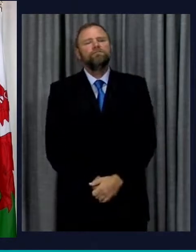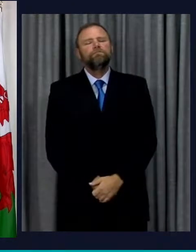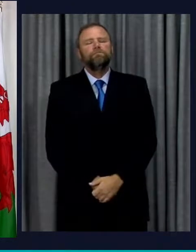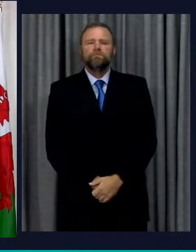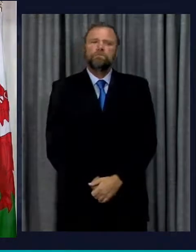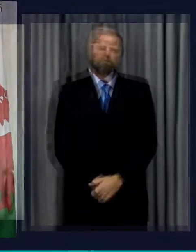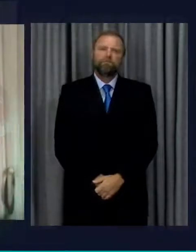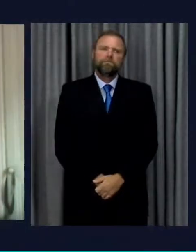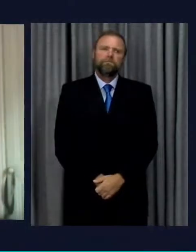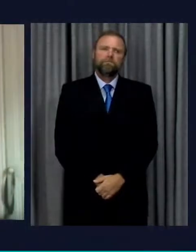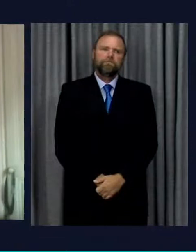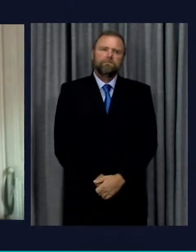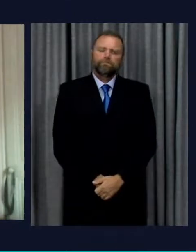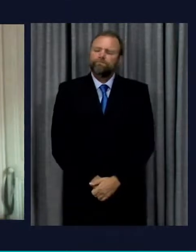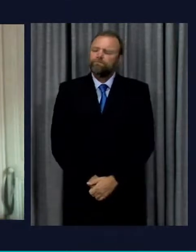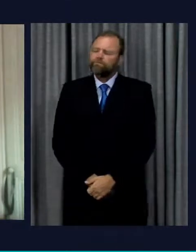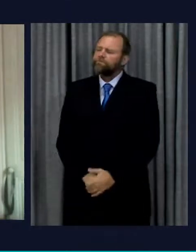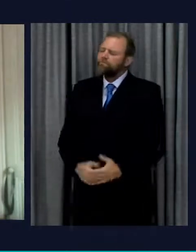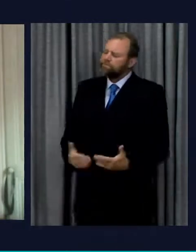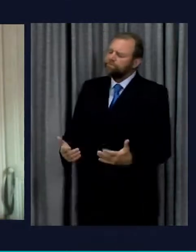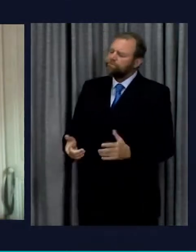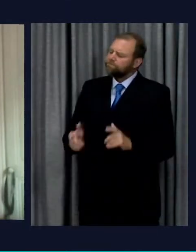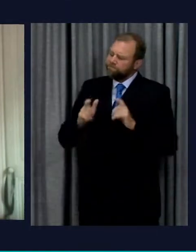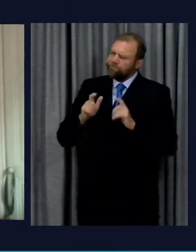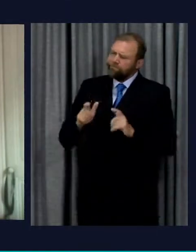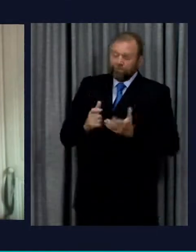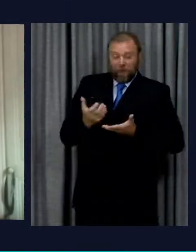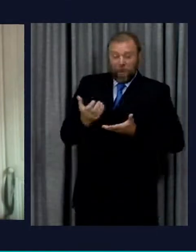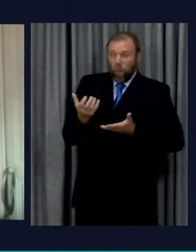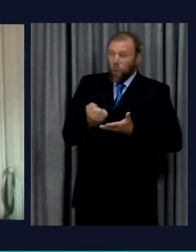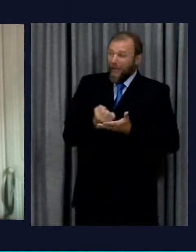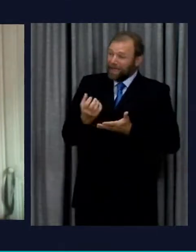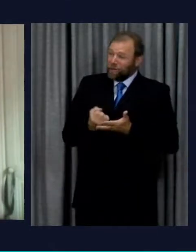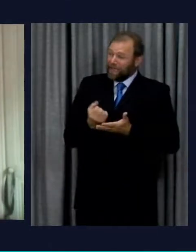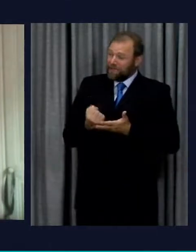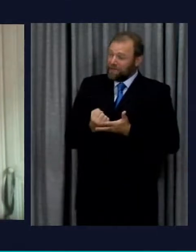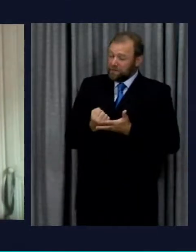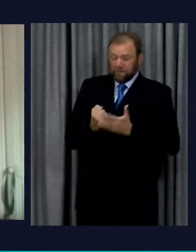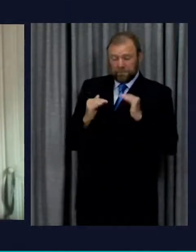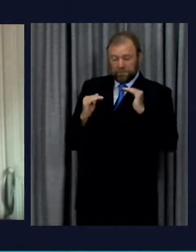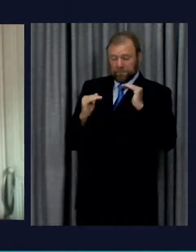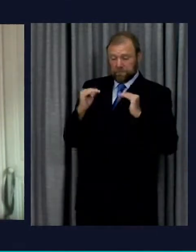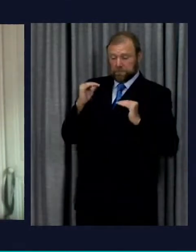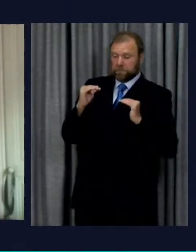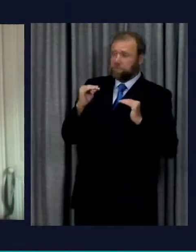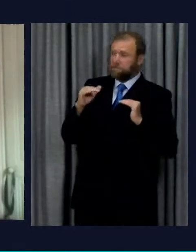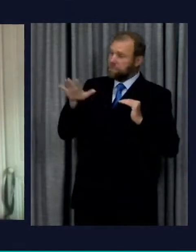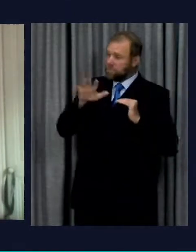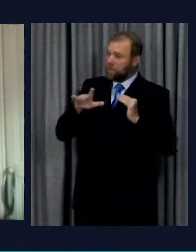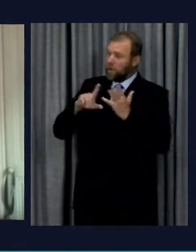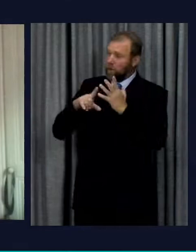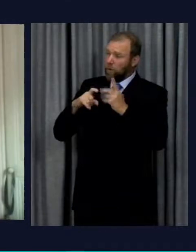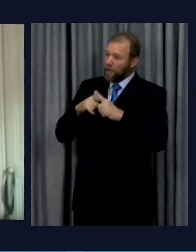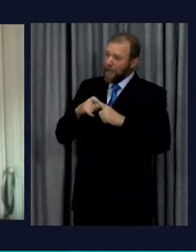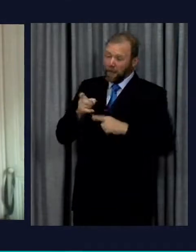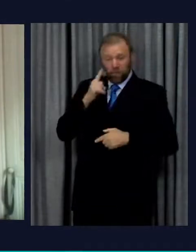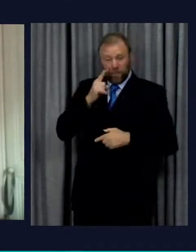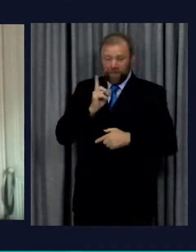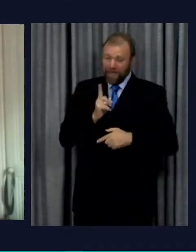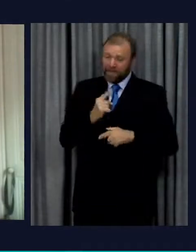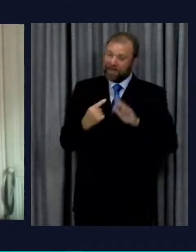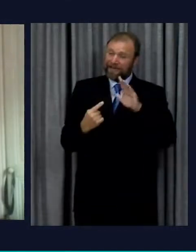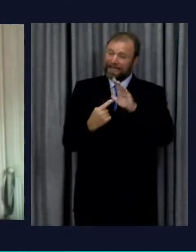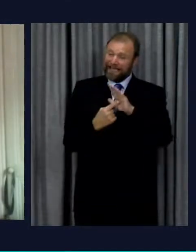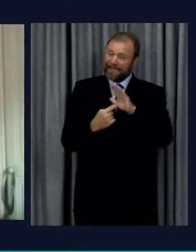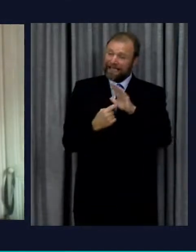Wales still lags behind the rest of the UK when it comes to wages. Do you think that's a key issue to tackle if you are to do what you set out to do, and that's to